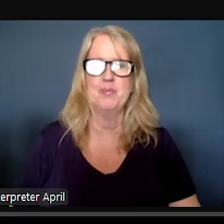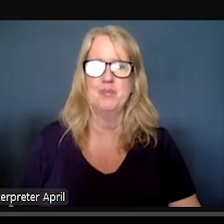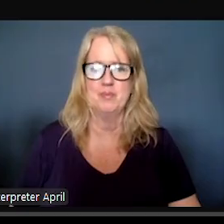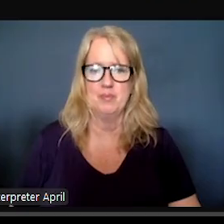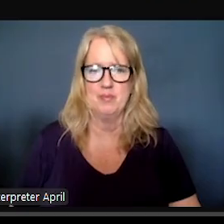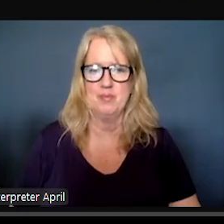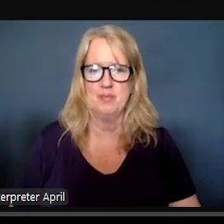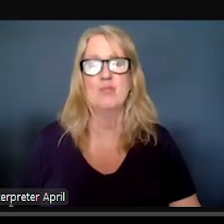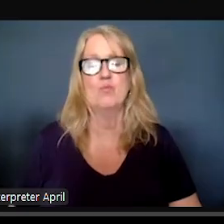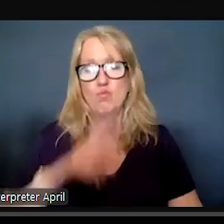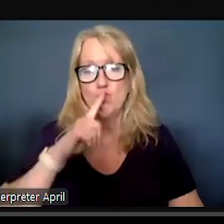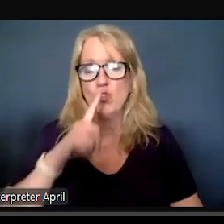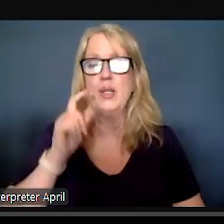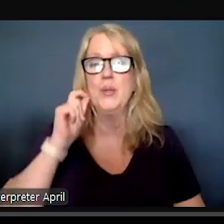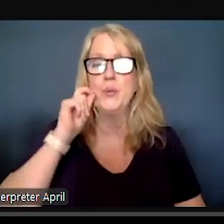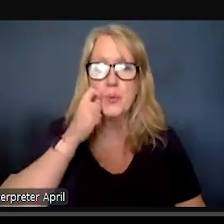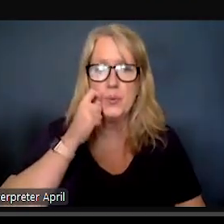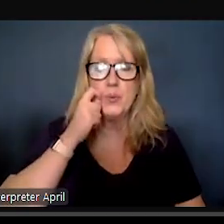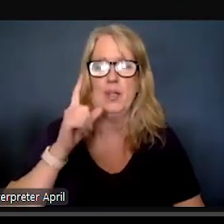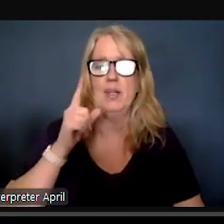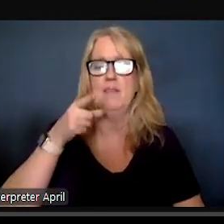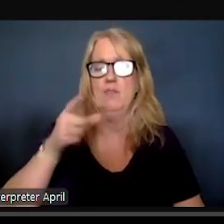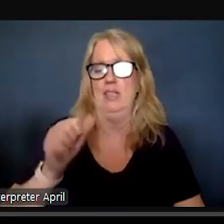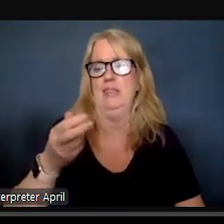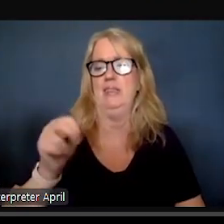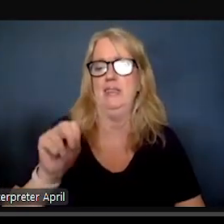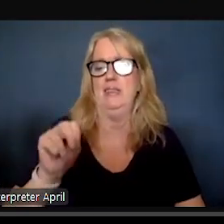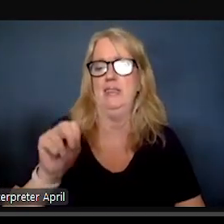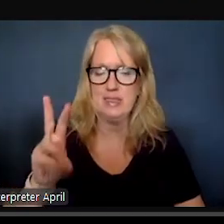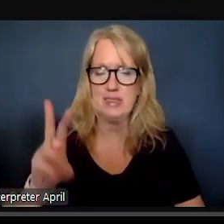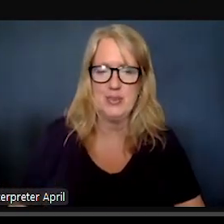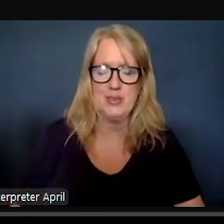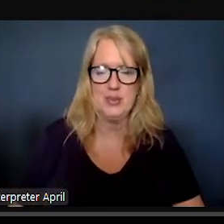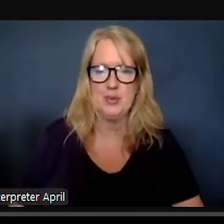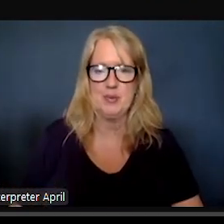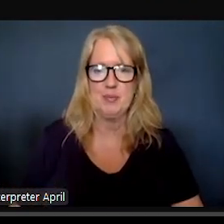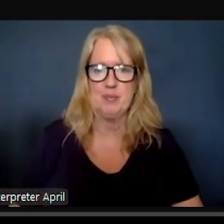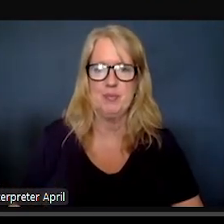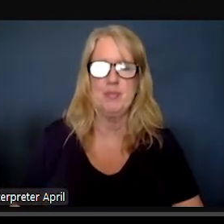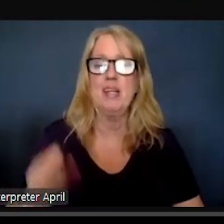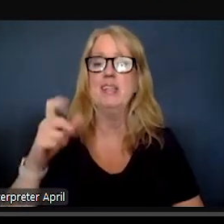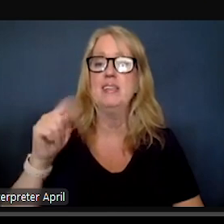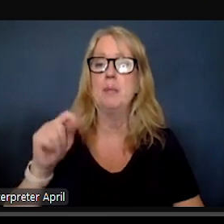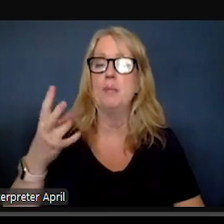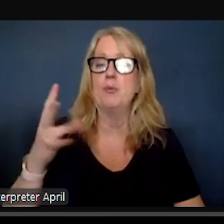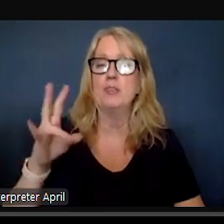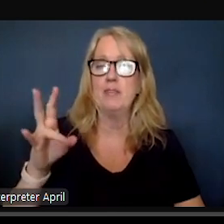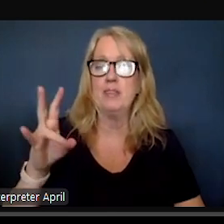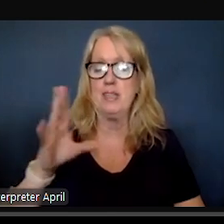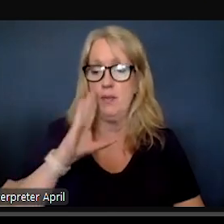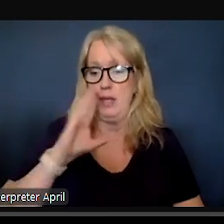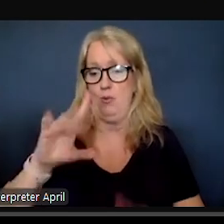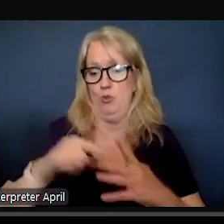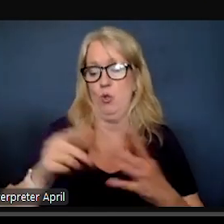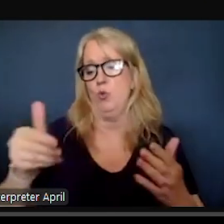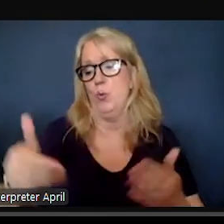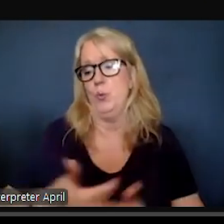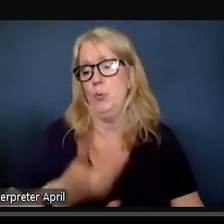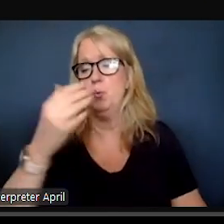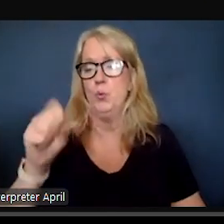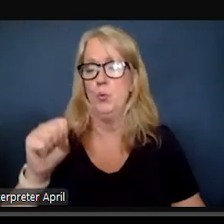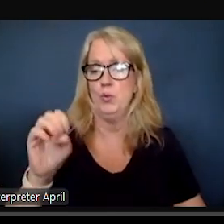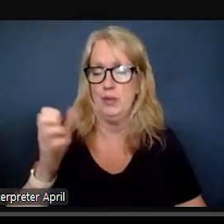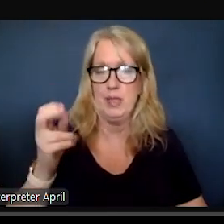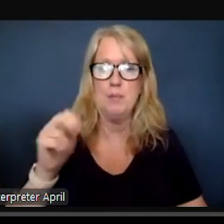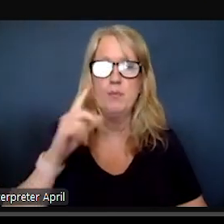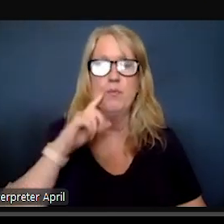And what's really cool coming in Season 6 is September 17th, and that starts the new season